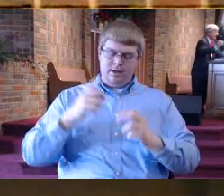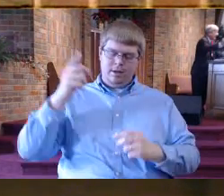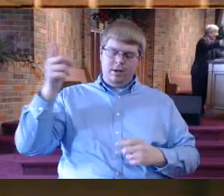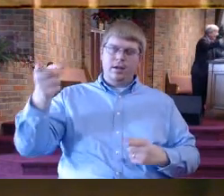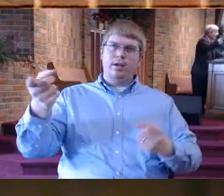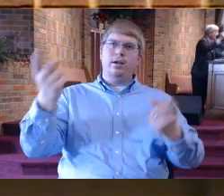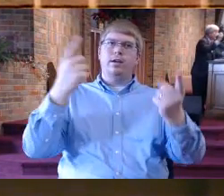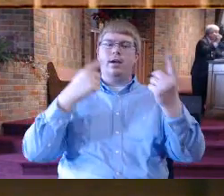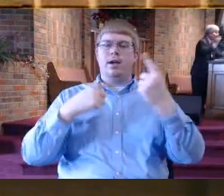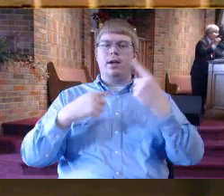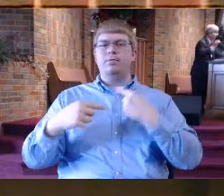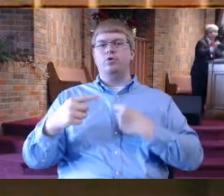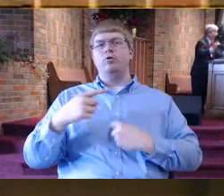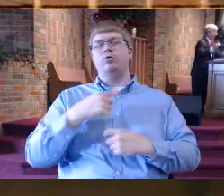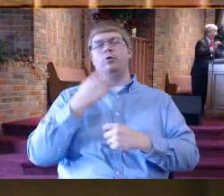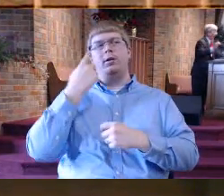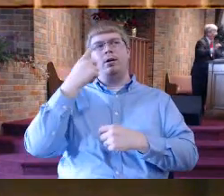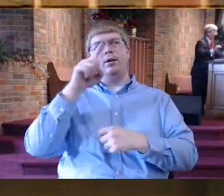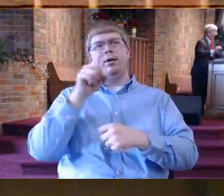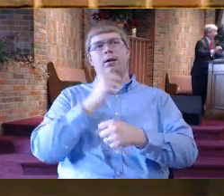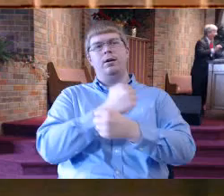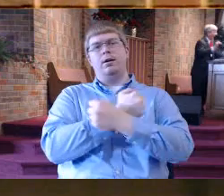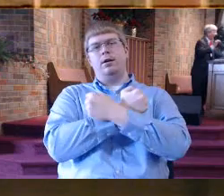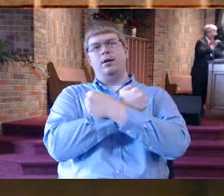Jesus, he came to